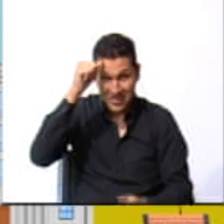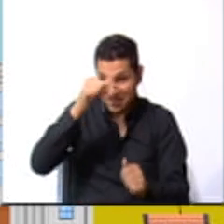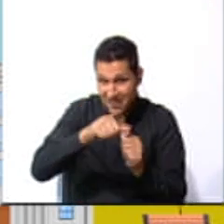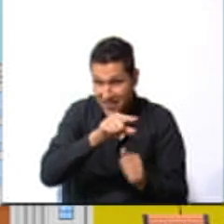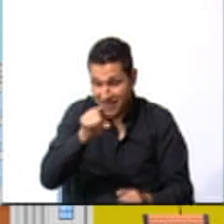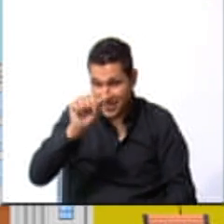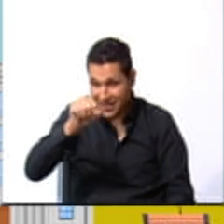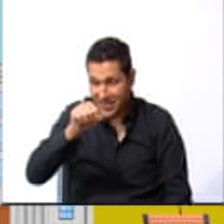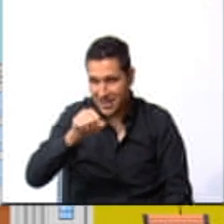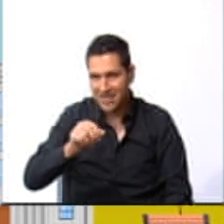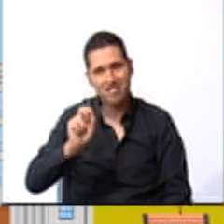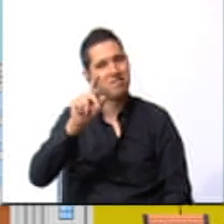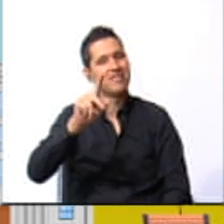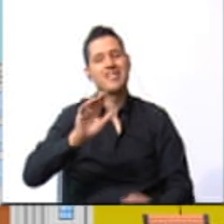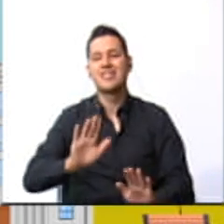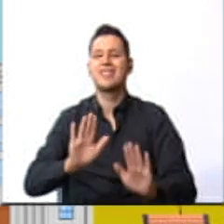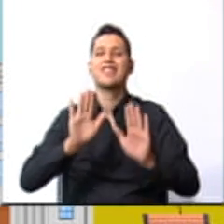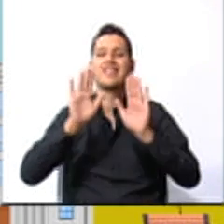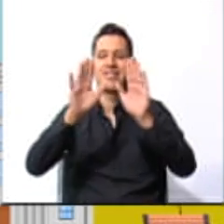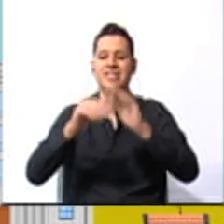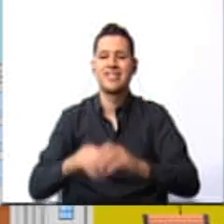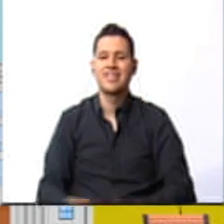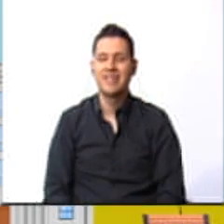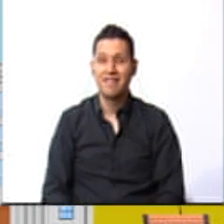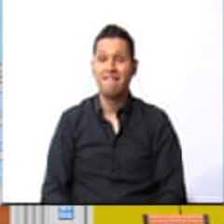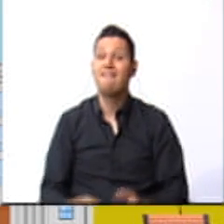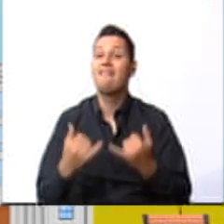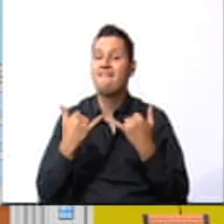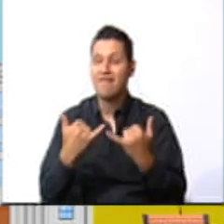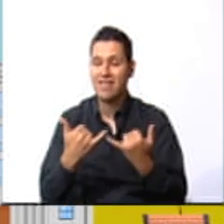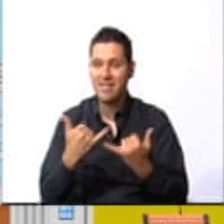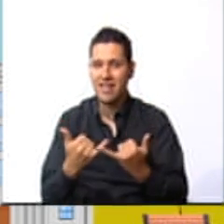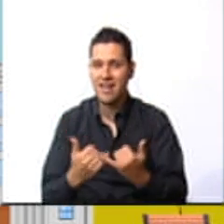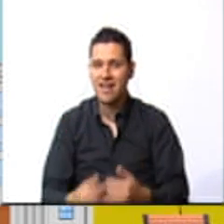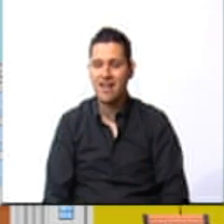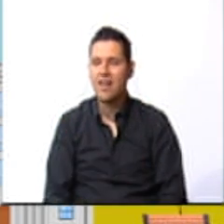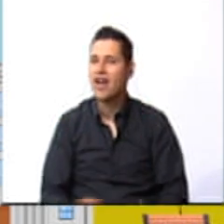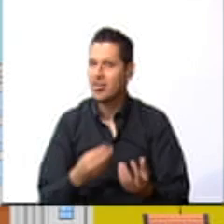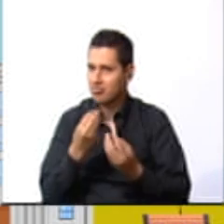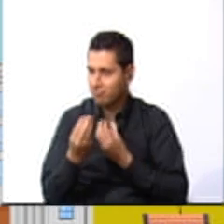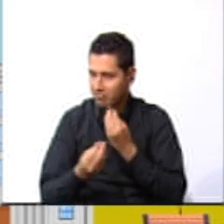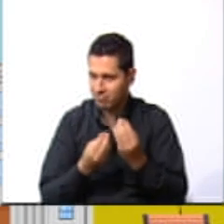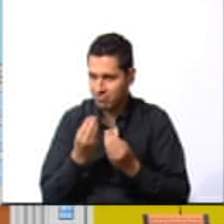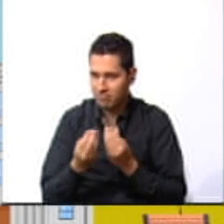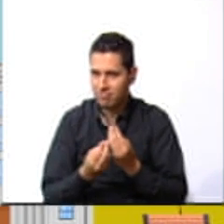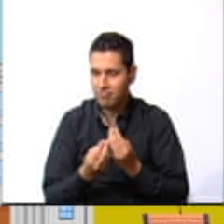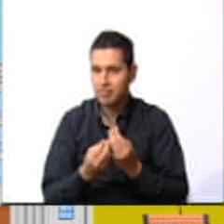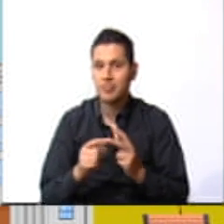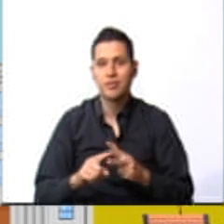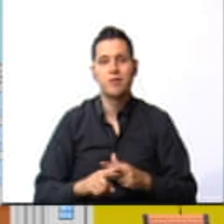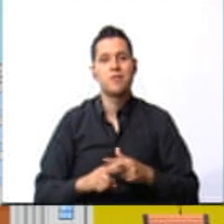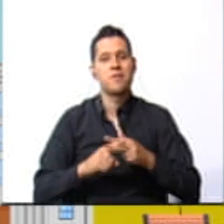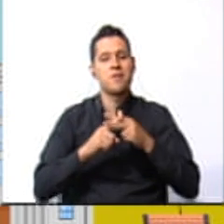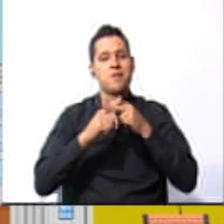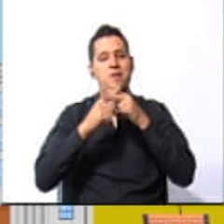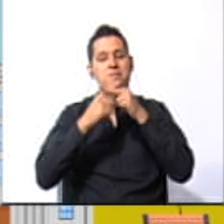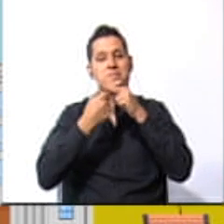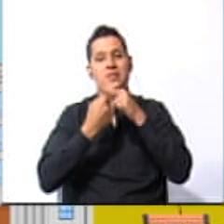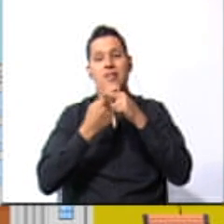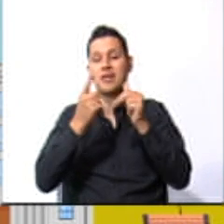remember? Excellent. Now we are going to start with the first